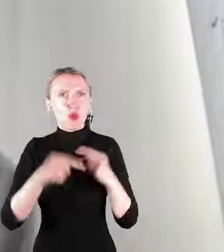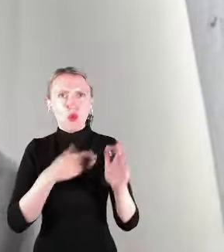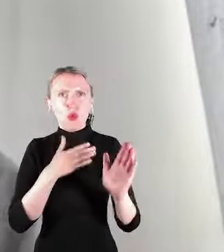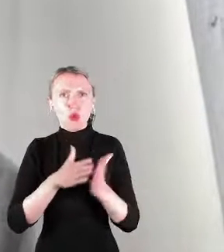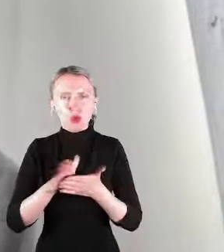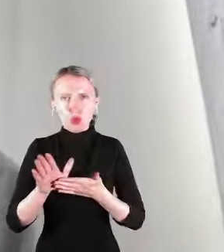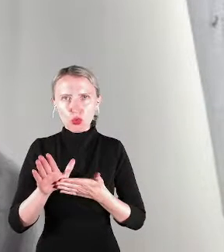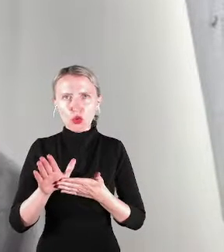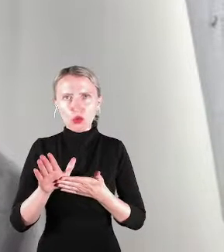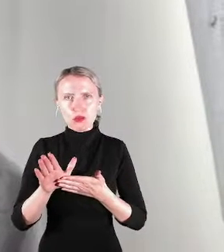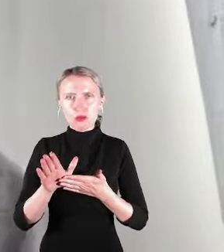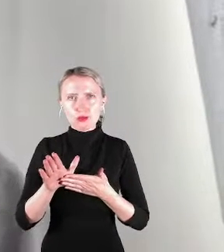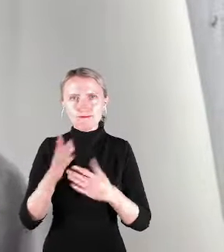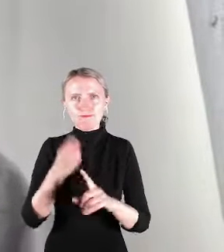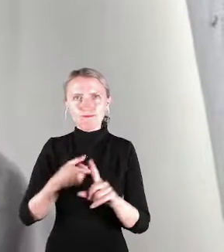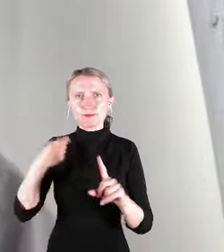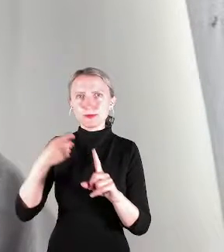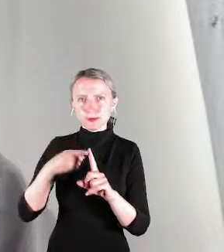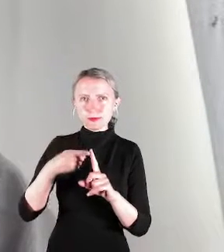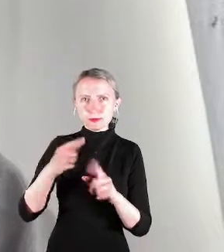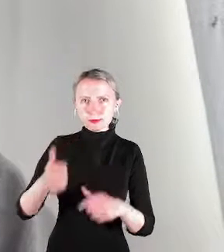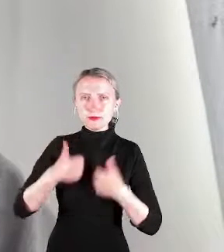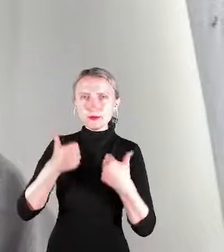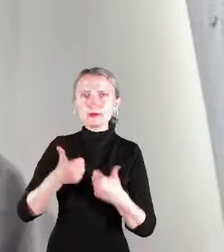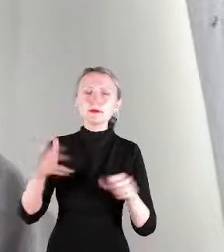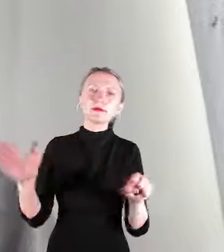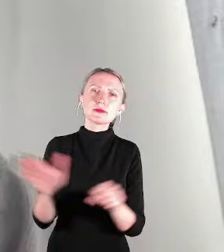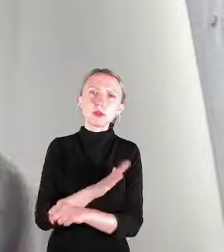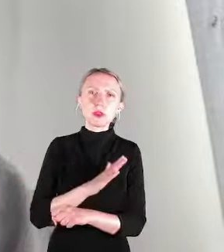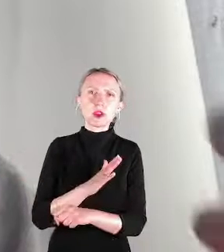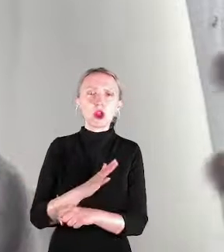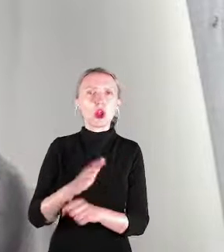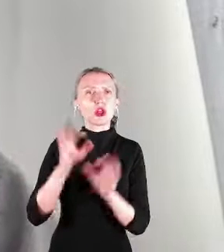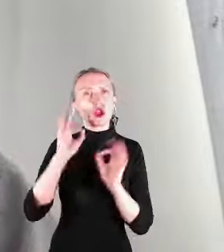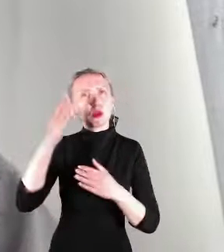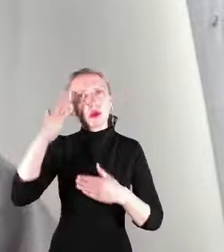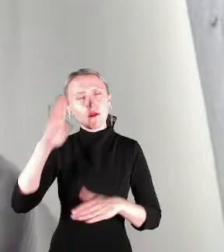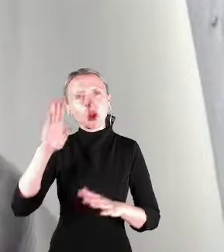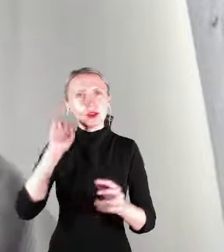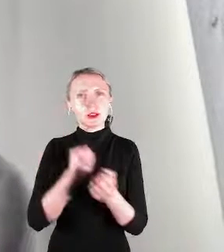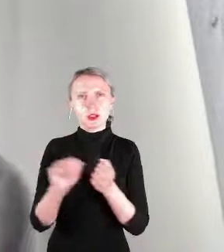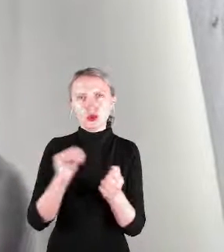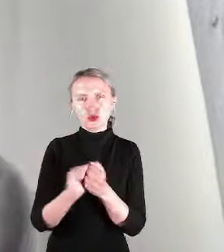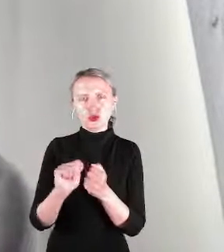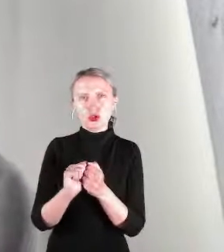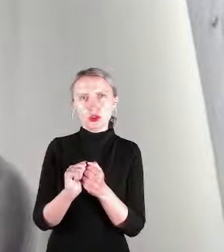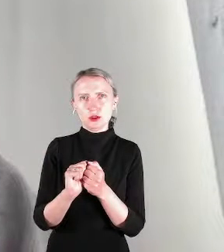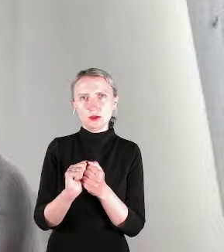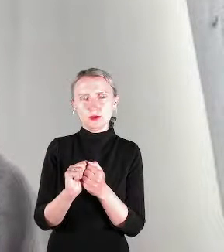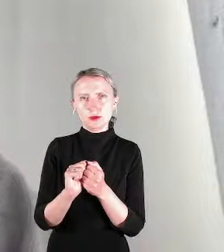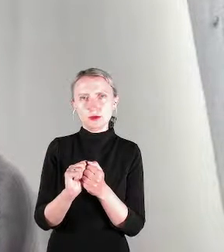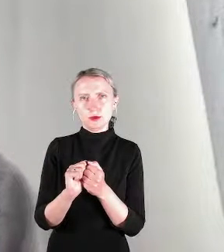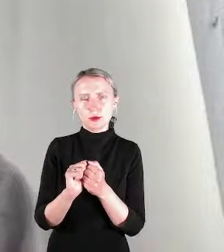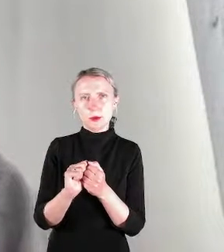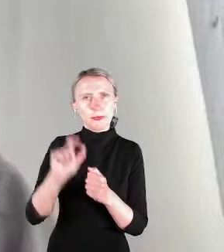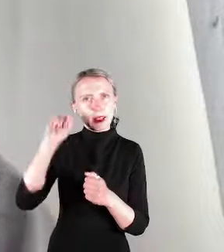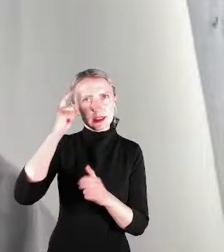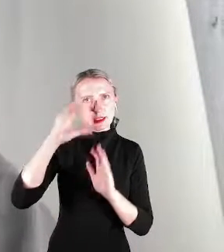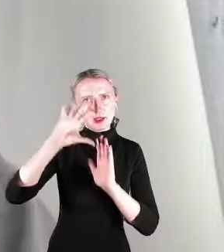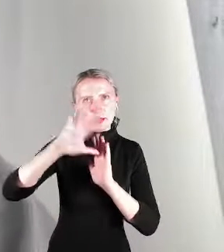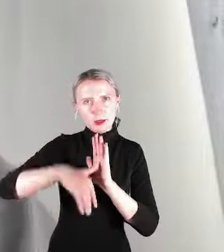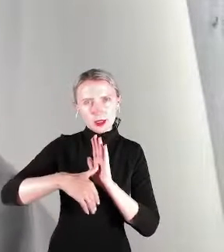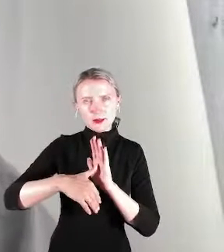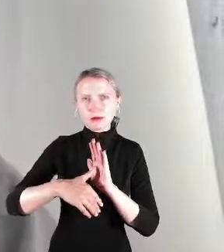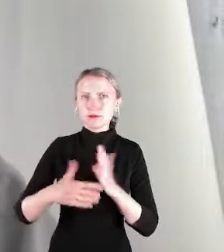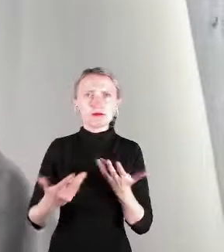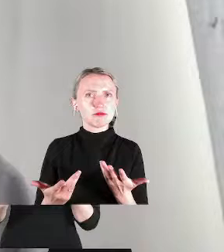them all down, our older city centers, completely voluntarily, without war or